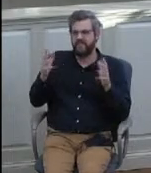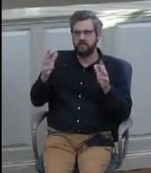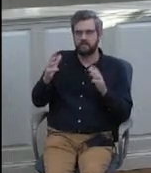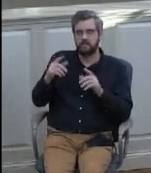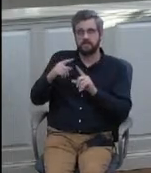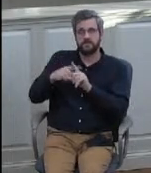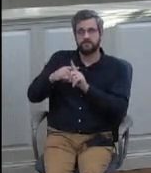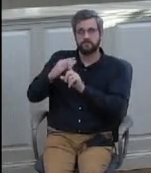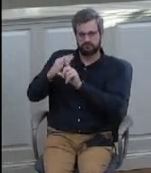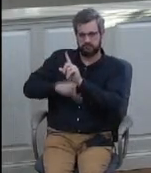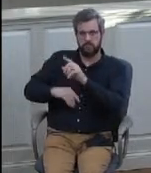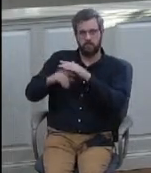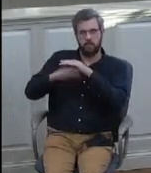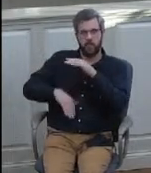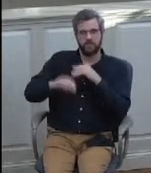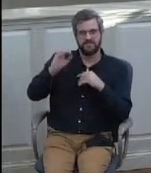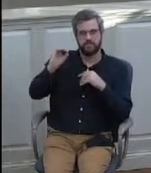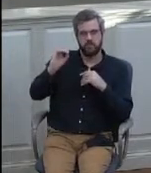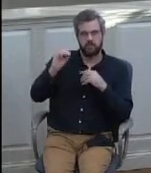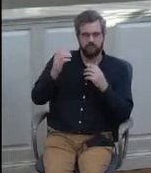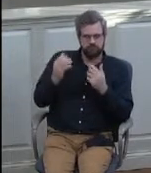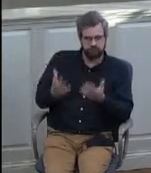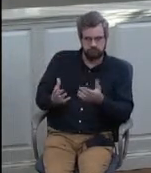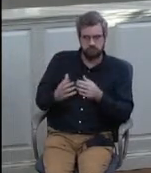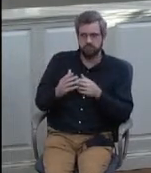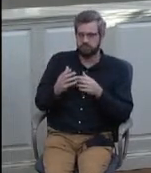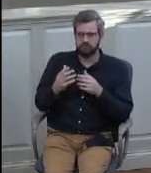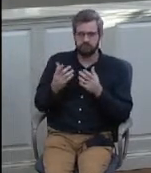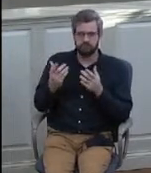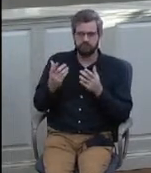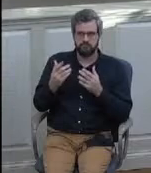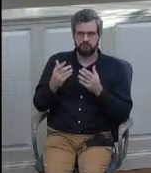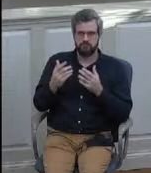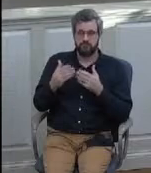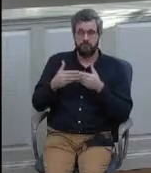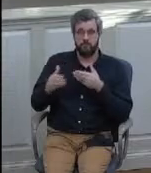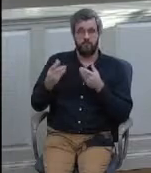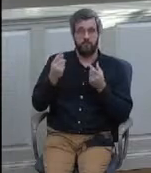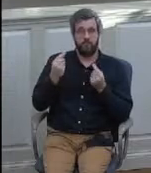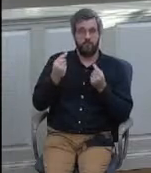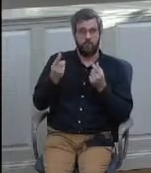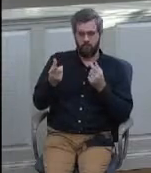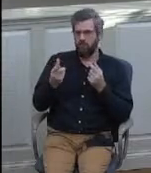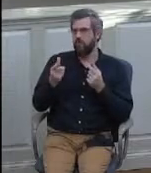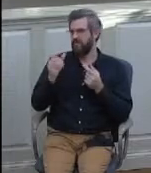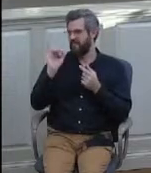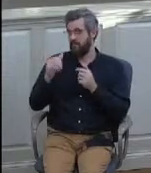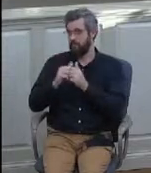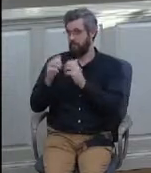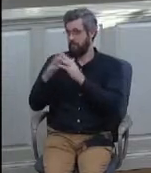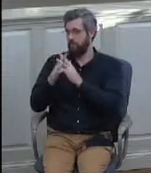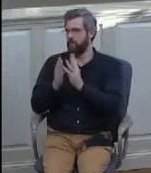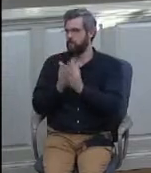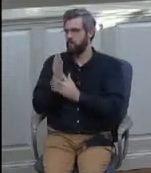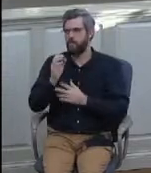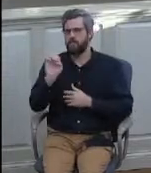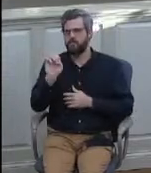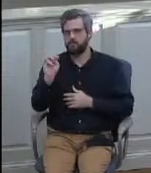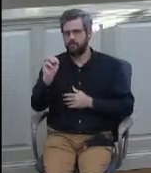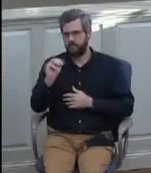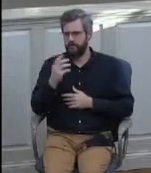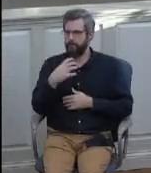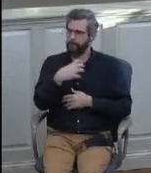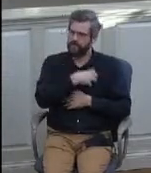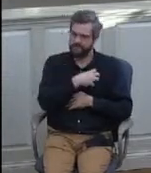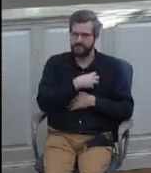zero outside. So what we started doing was, as that's routed through EM, and it goes through, I know it ends up going through police